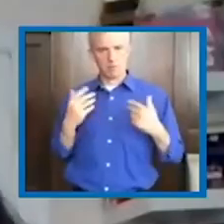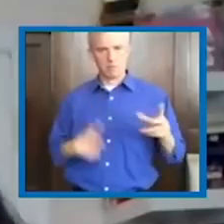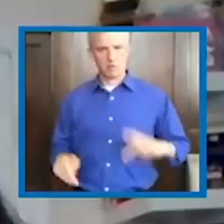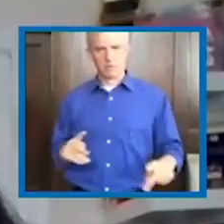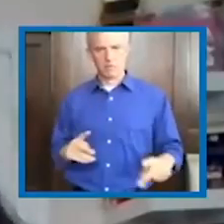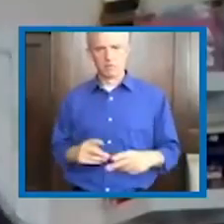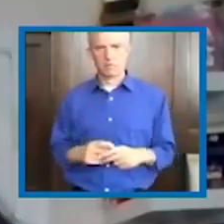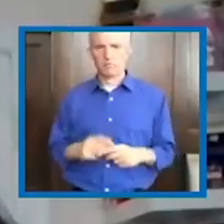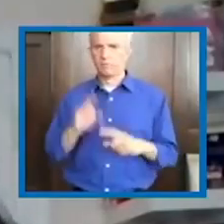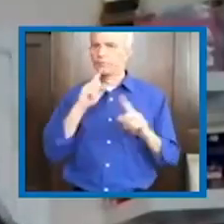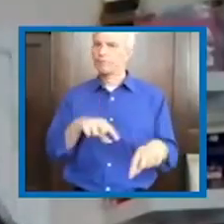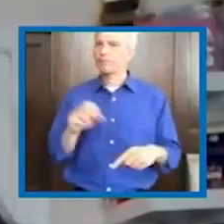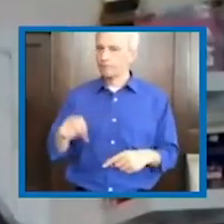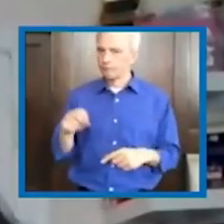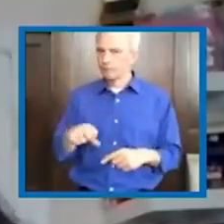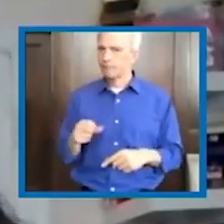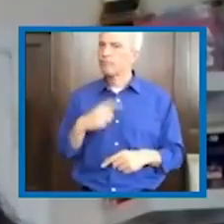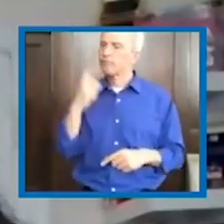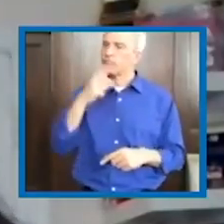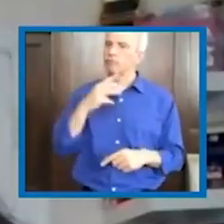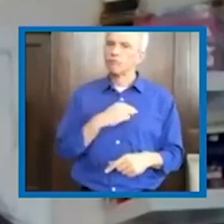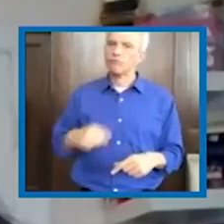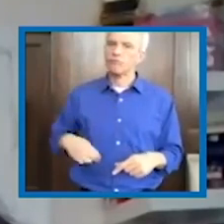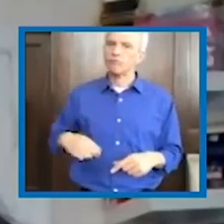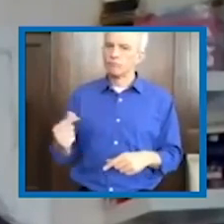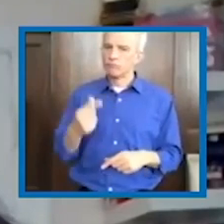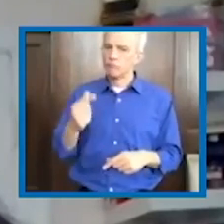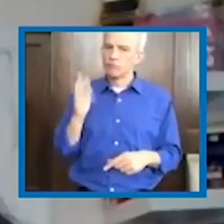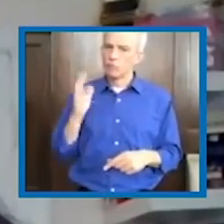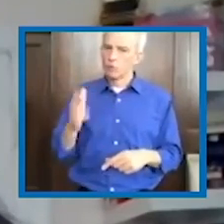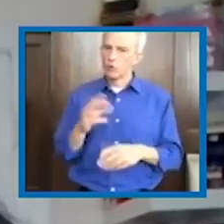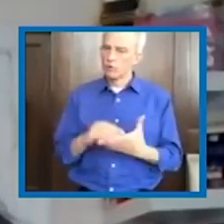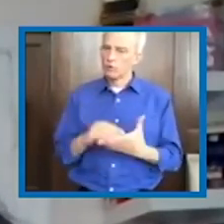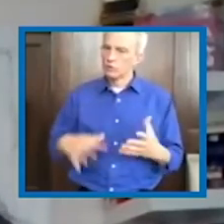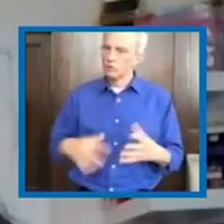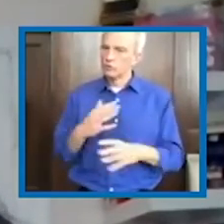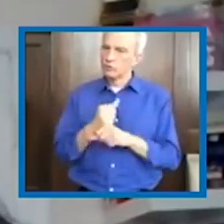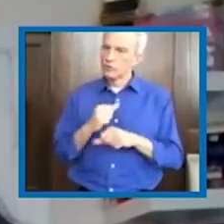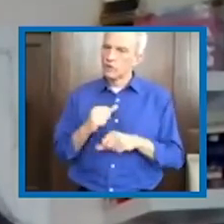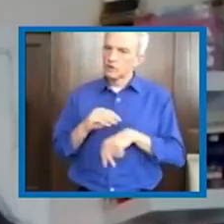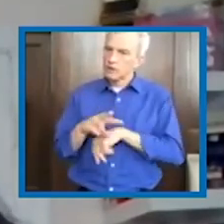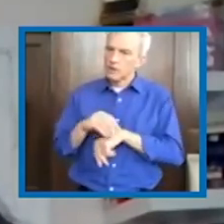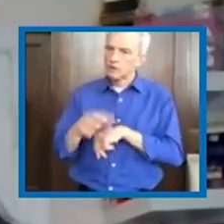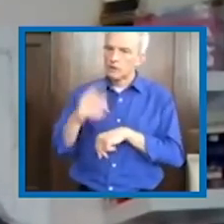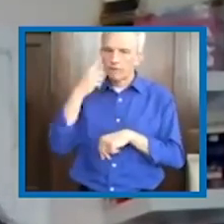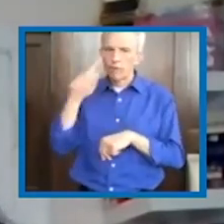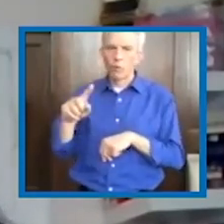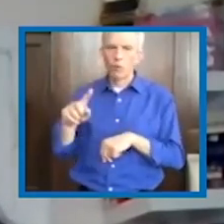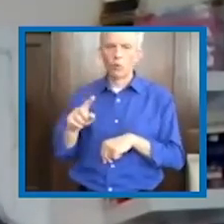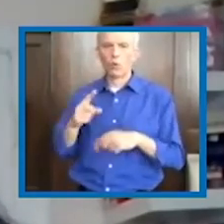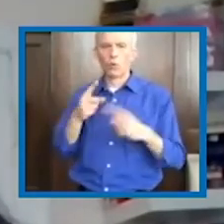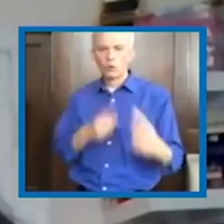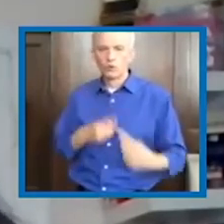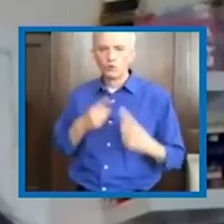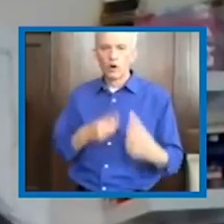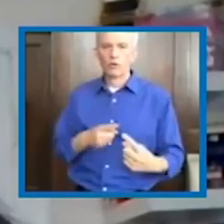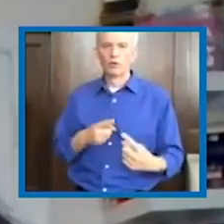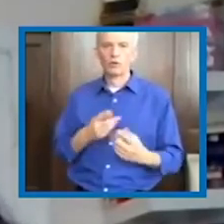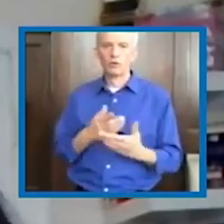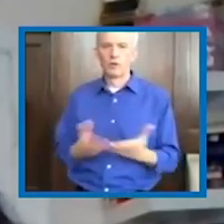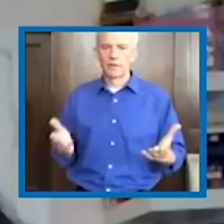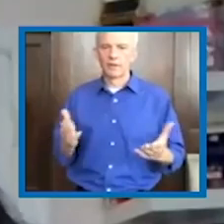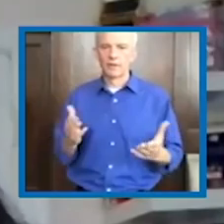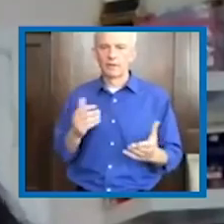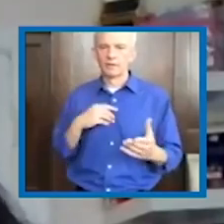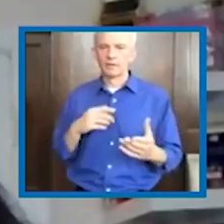were wondering, Mayor Garcetti, will students get counseling for the struggles and stress that have come over students' shoulders